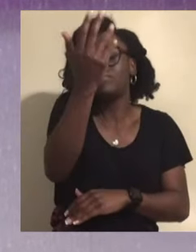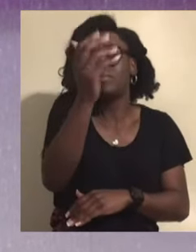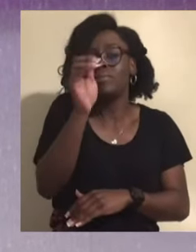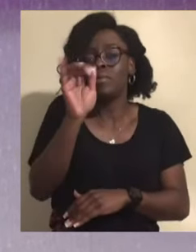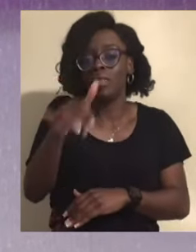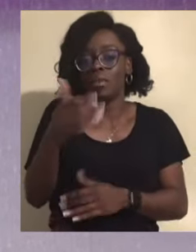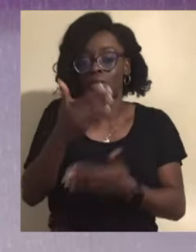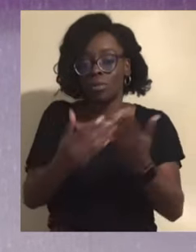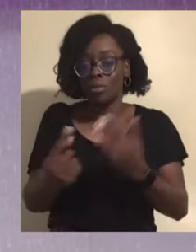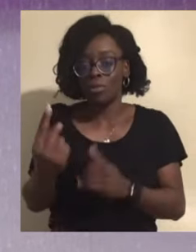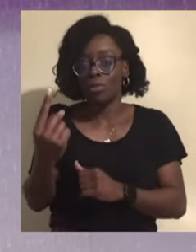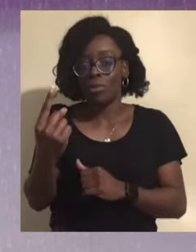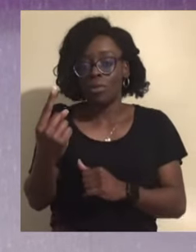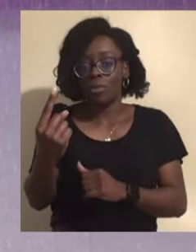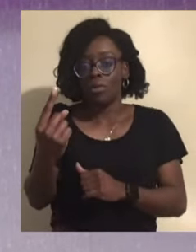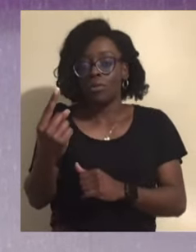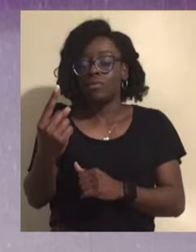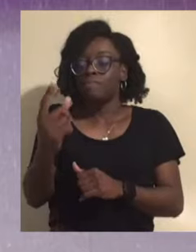anyway.